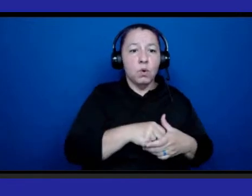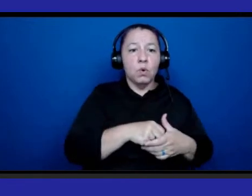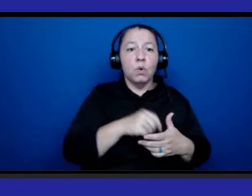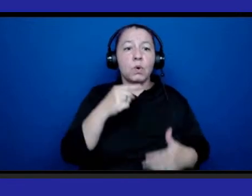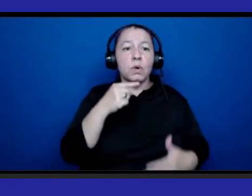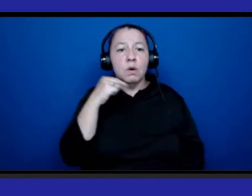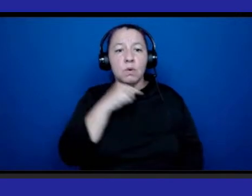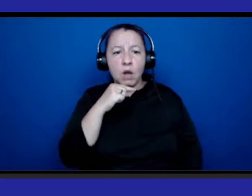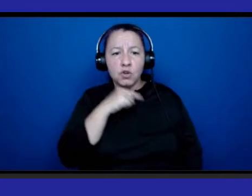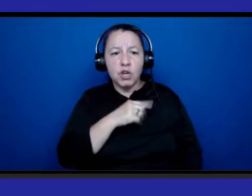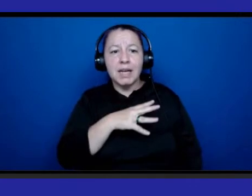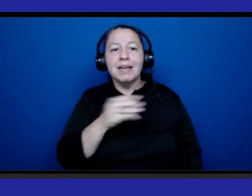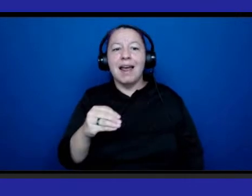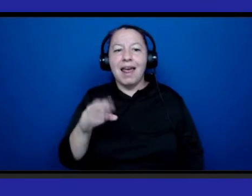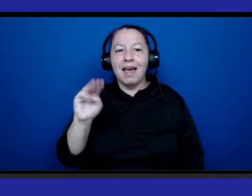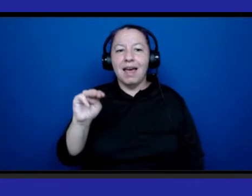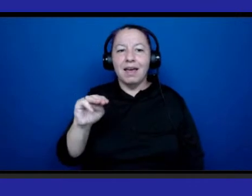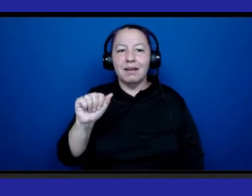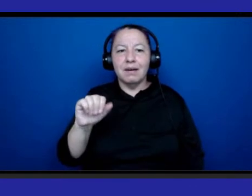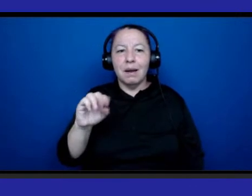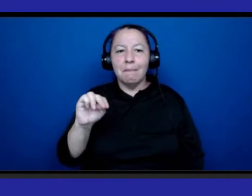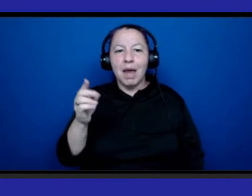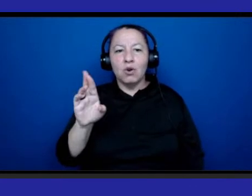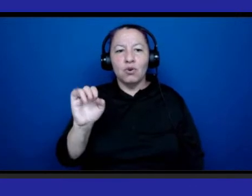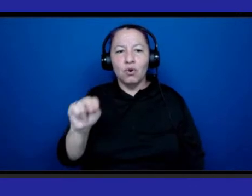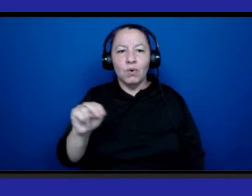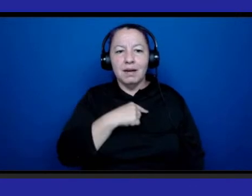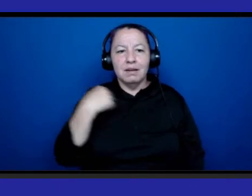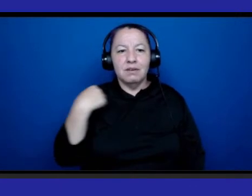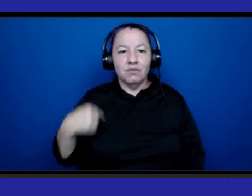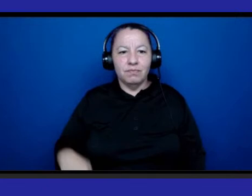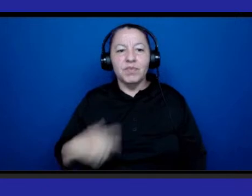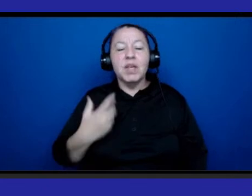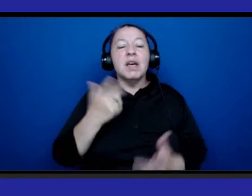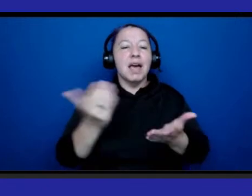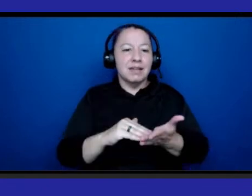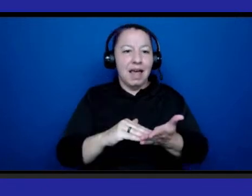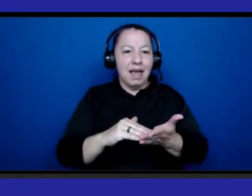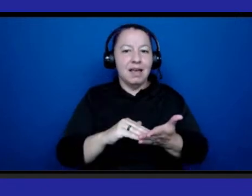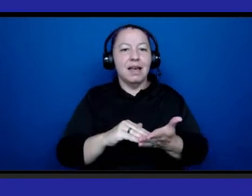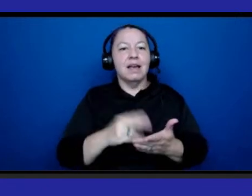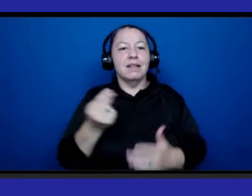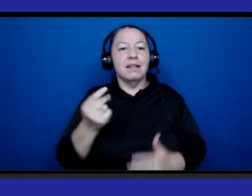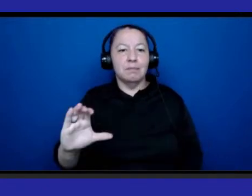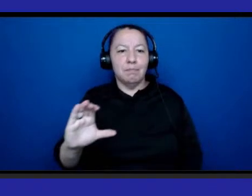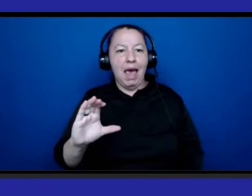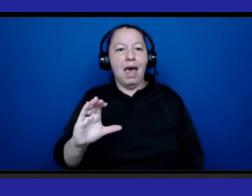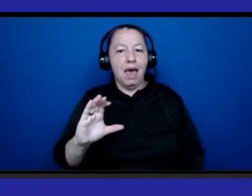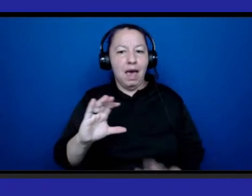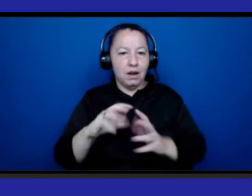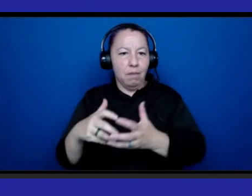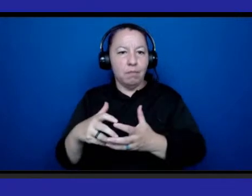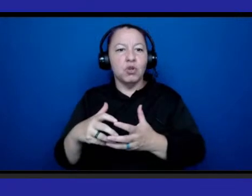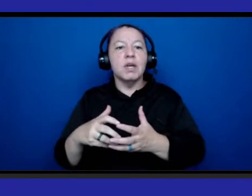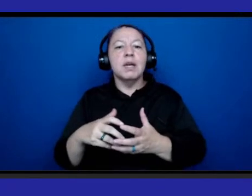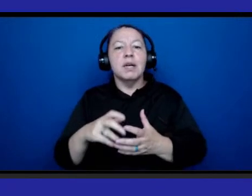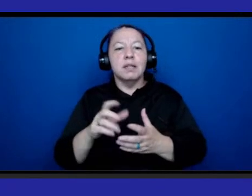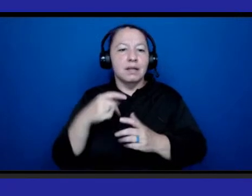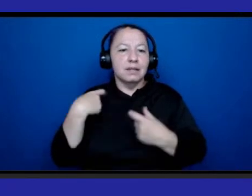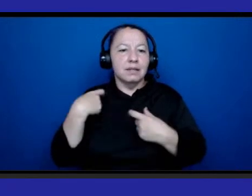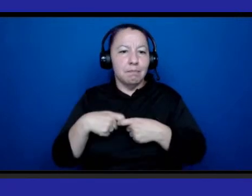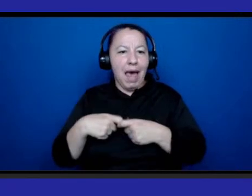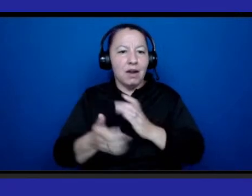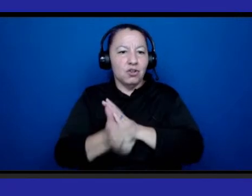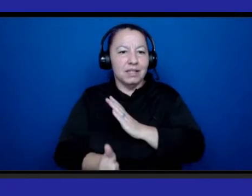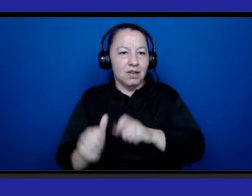Mandarin. And so again, the Hispanic population, the Spanish interpreter skills training was the largest, followed by Mandarin